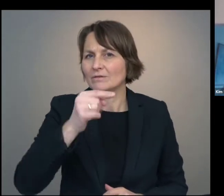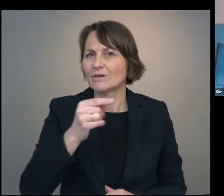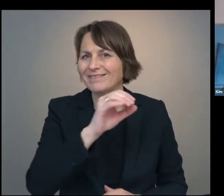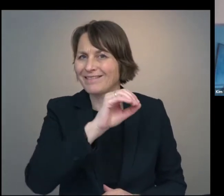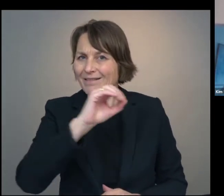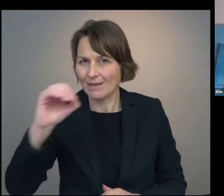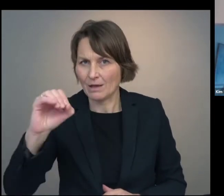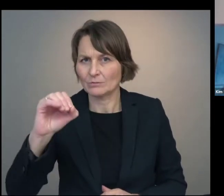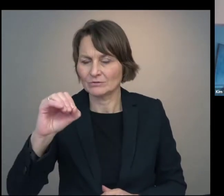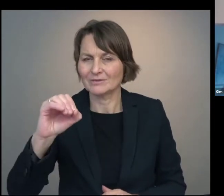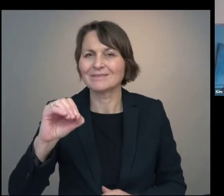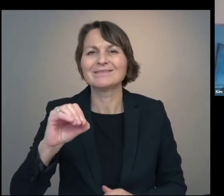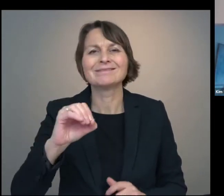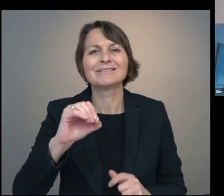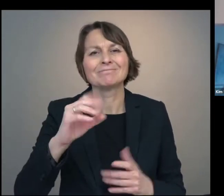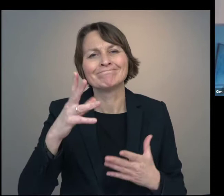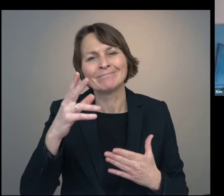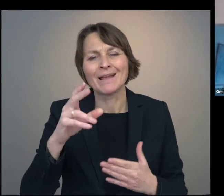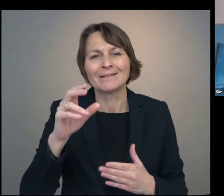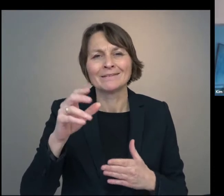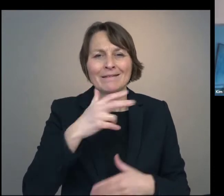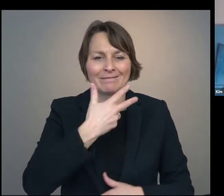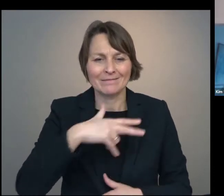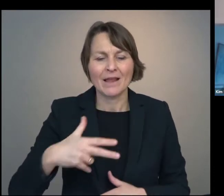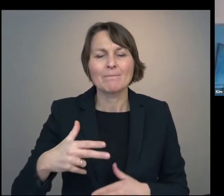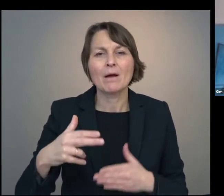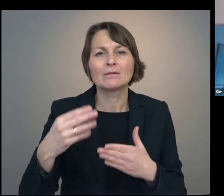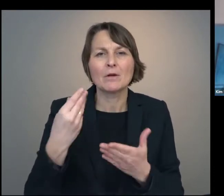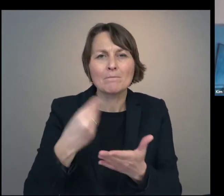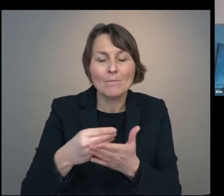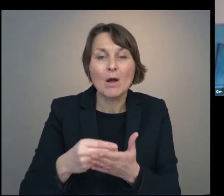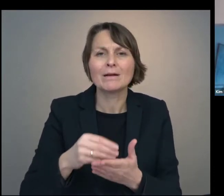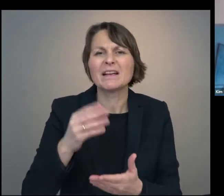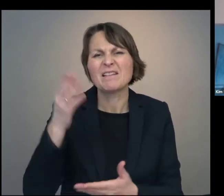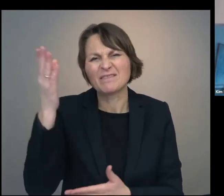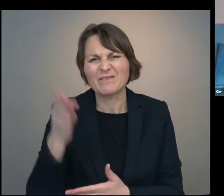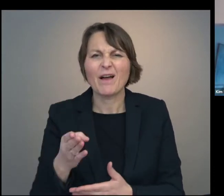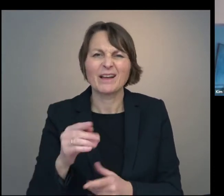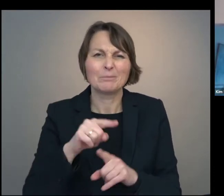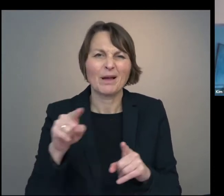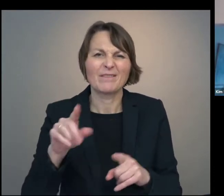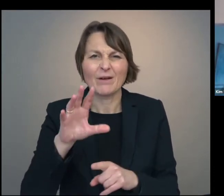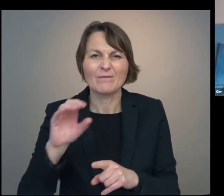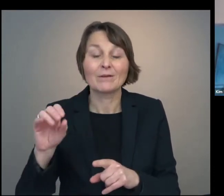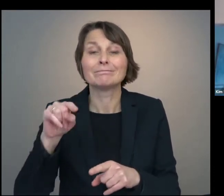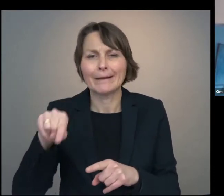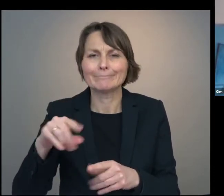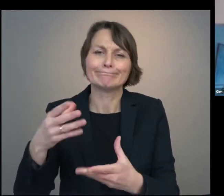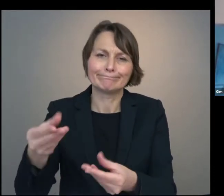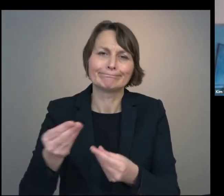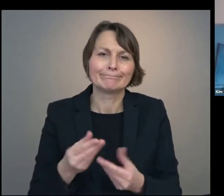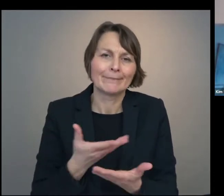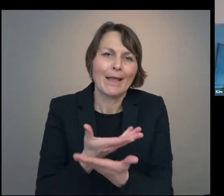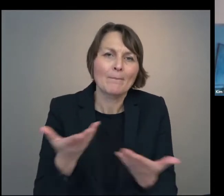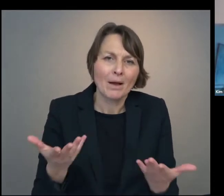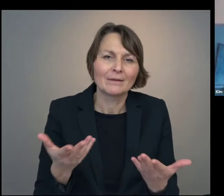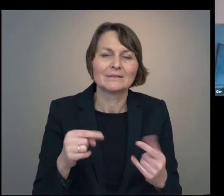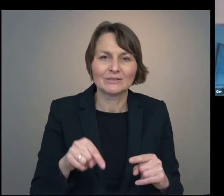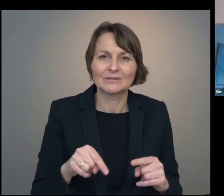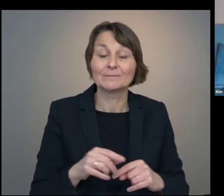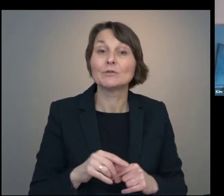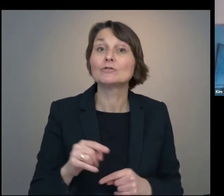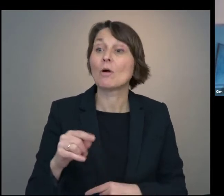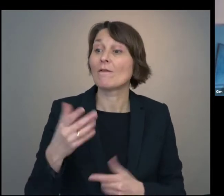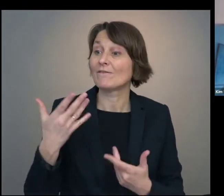kroner, divided by 8, and you have it in sterling. All those money goes back into the company. There's not